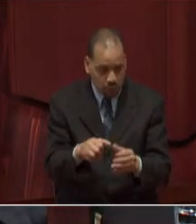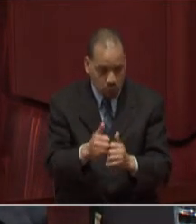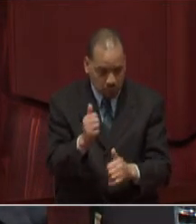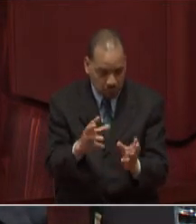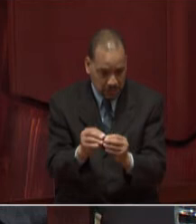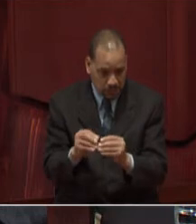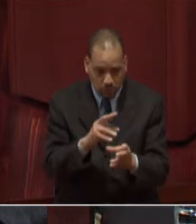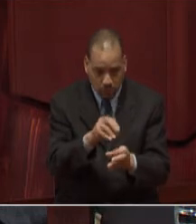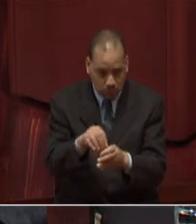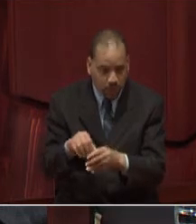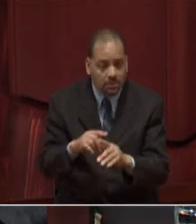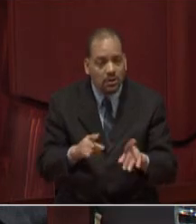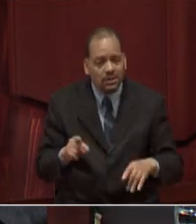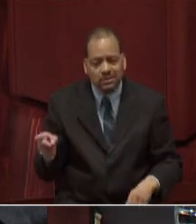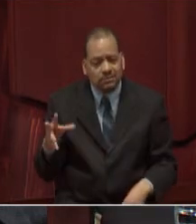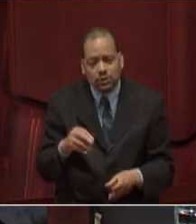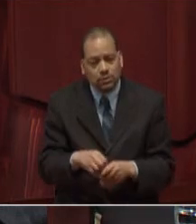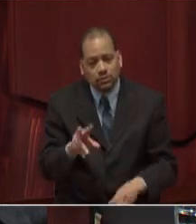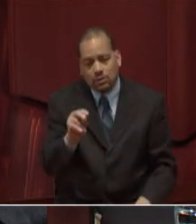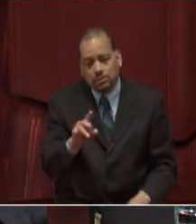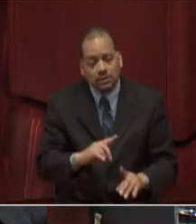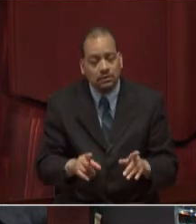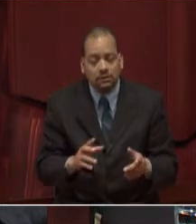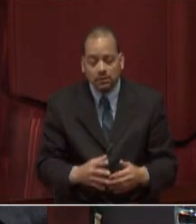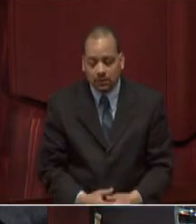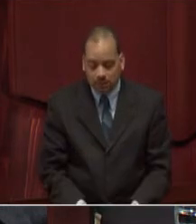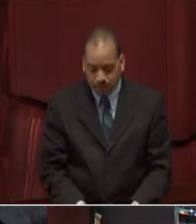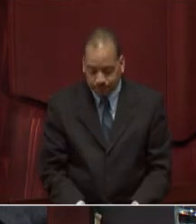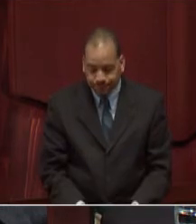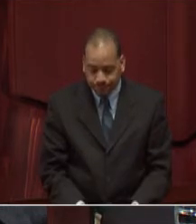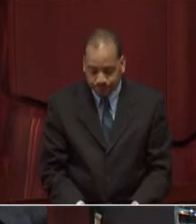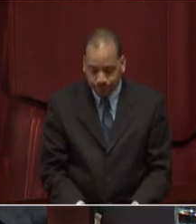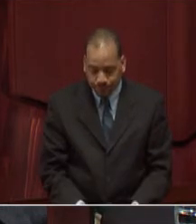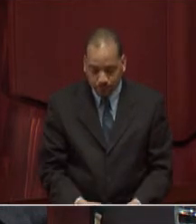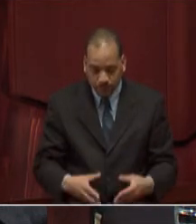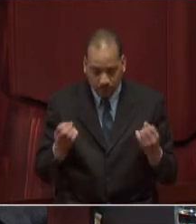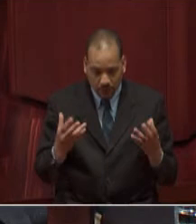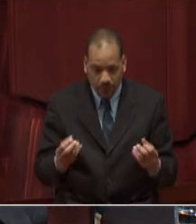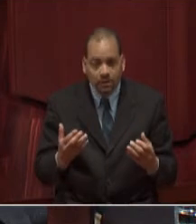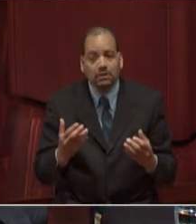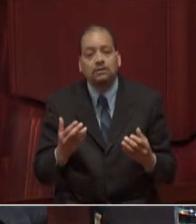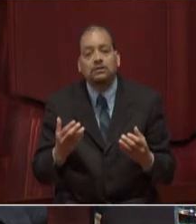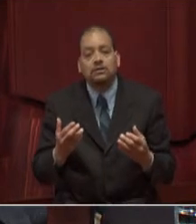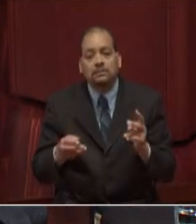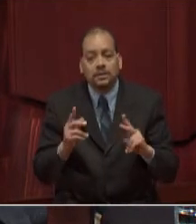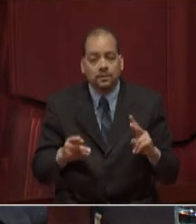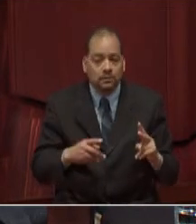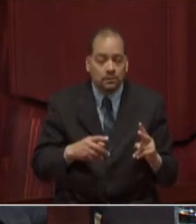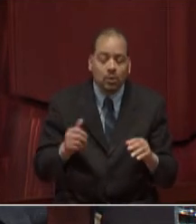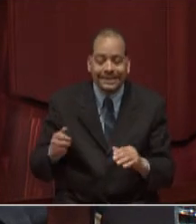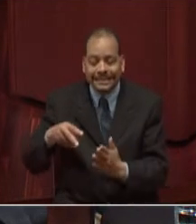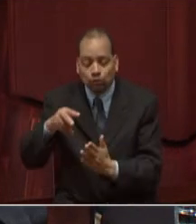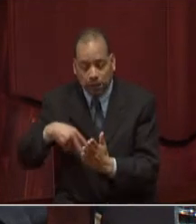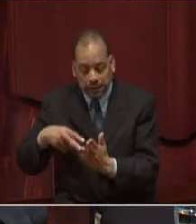particularly had, as many of you read his the memoirs of his great life and the different biographies.